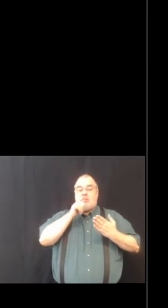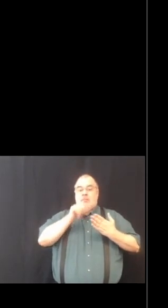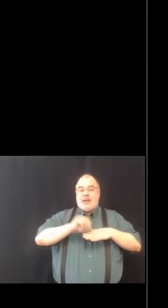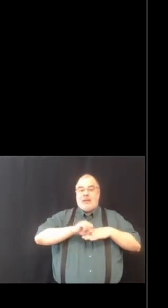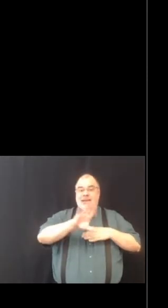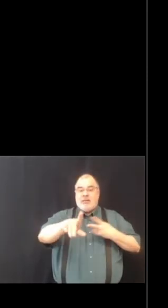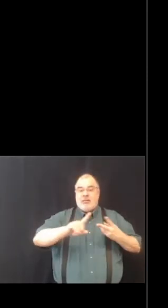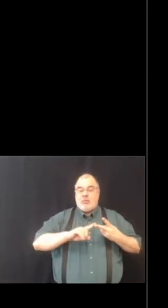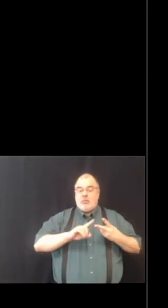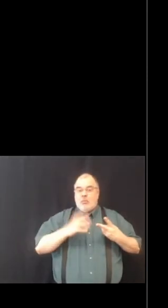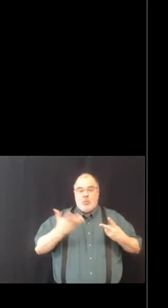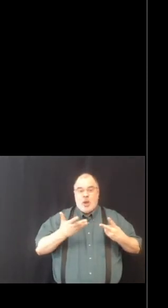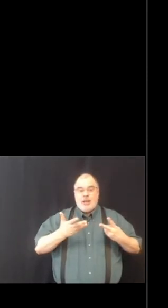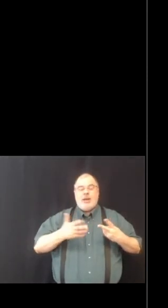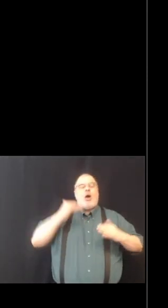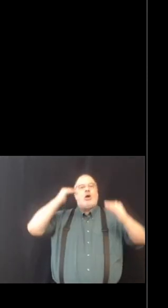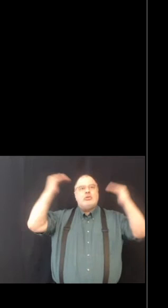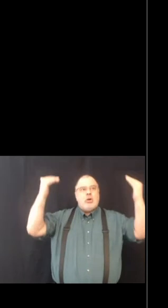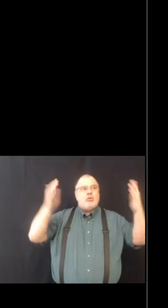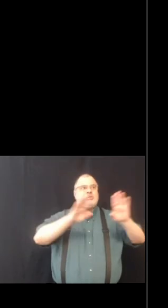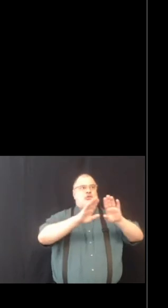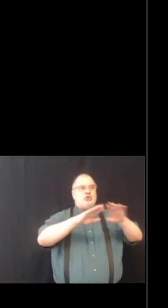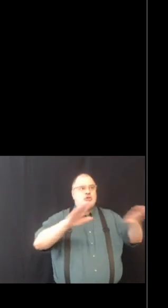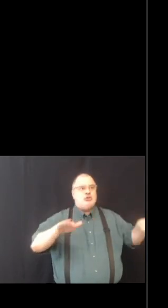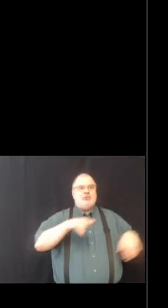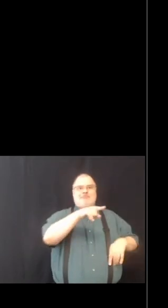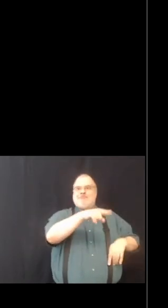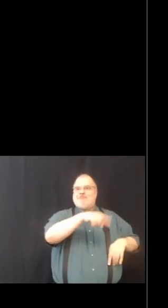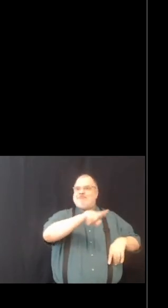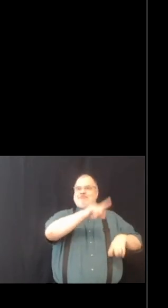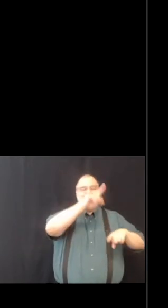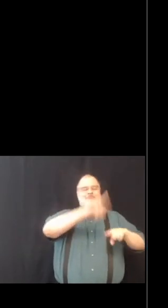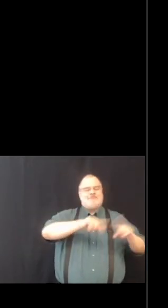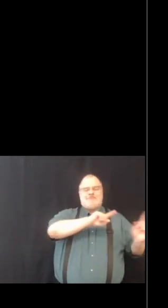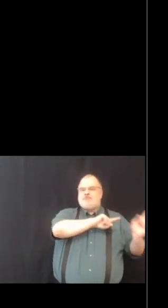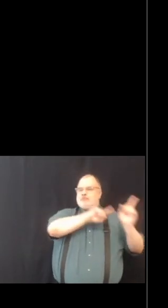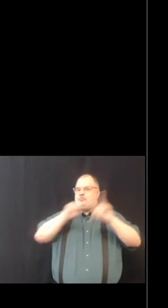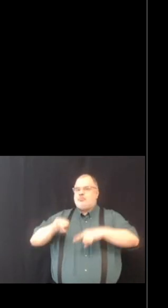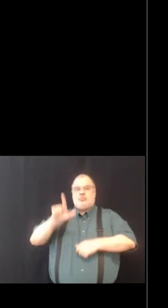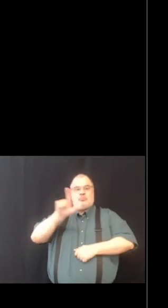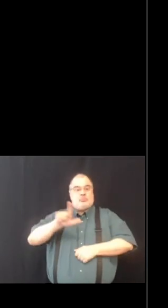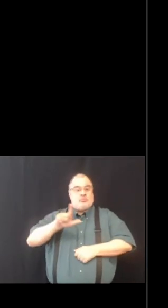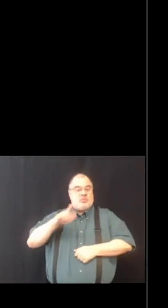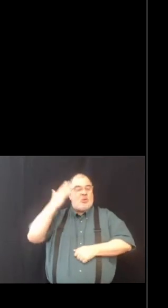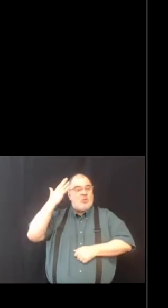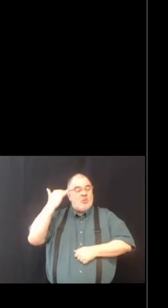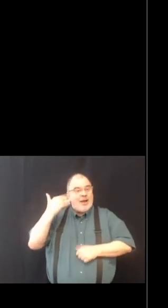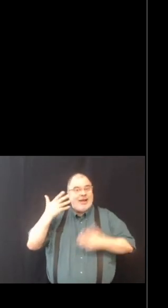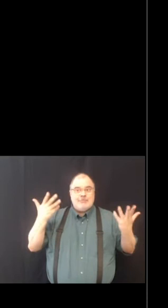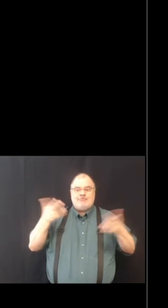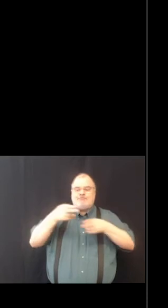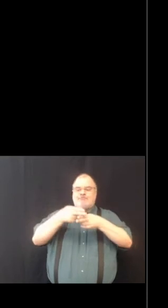library materials to adults and children who are unable to visit the library because of a temporary